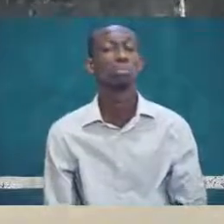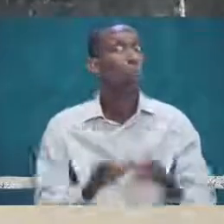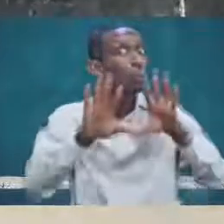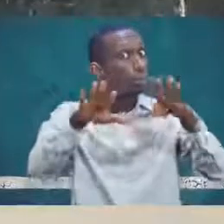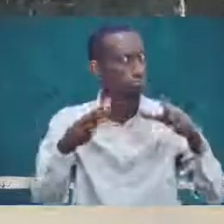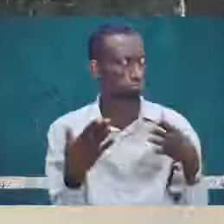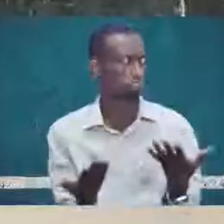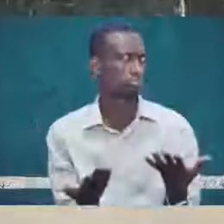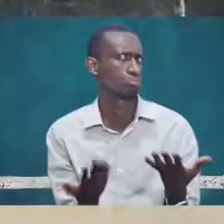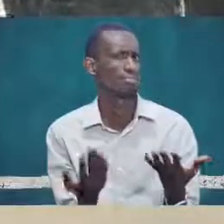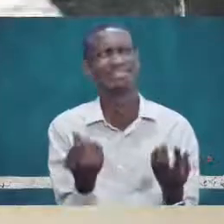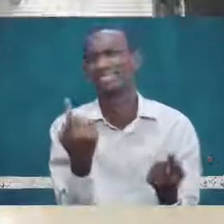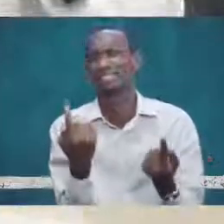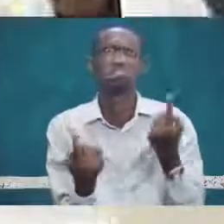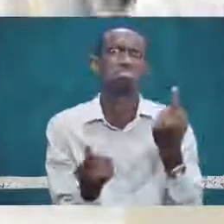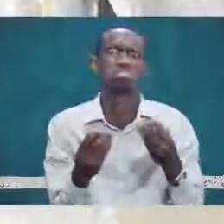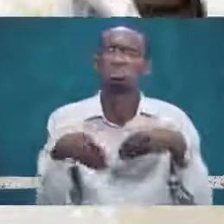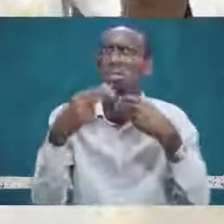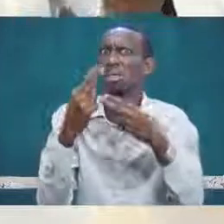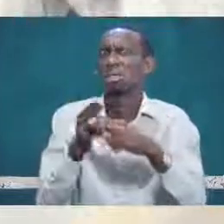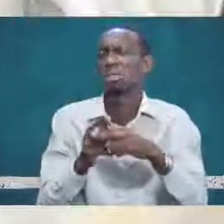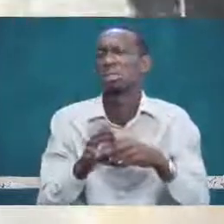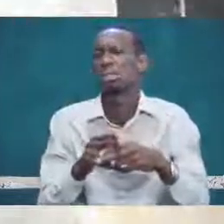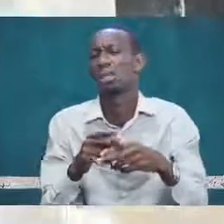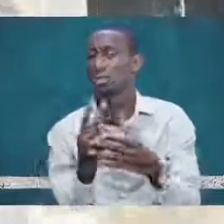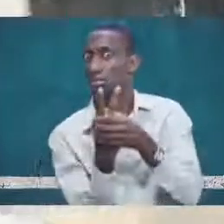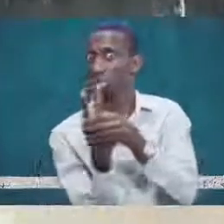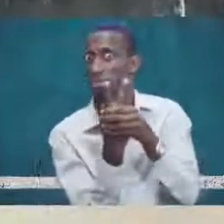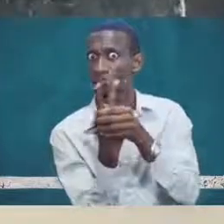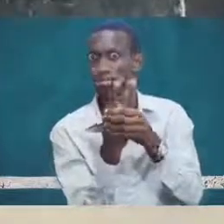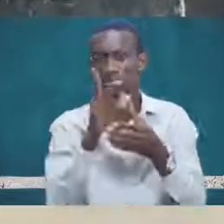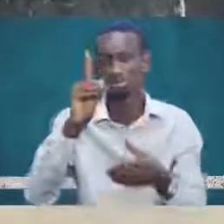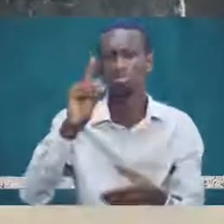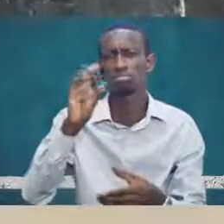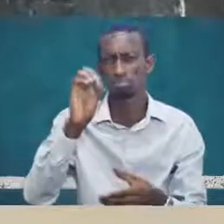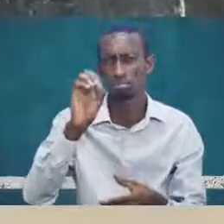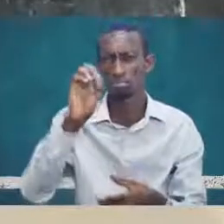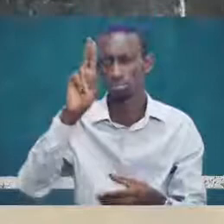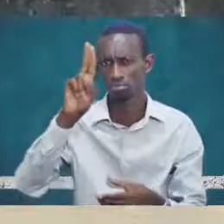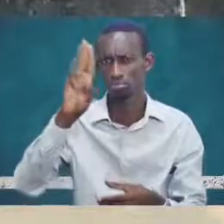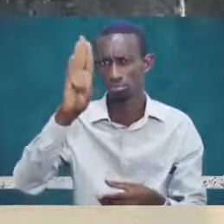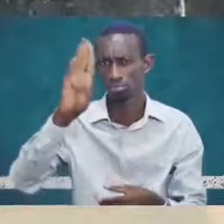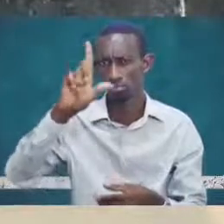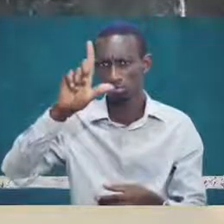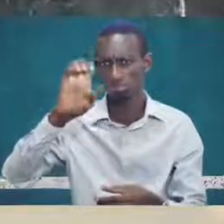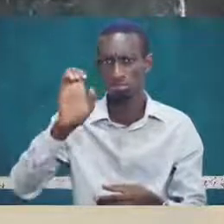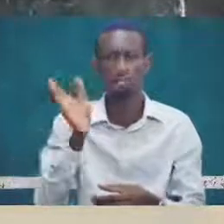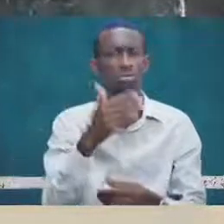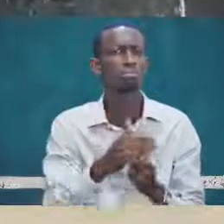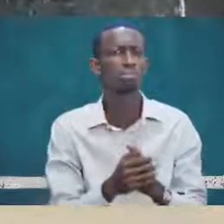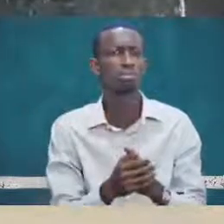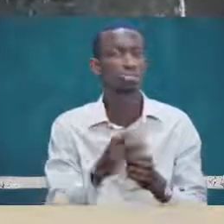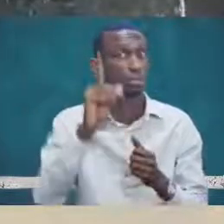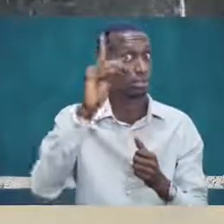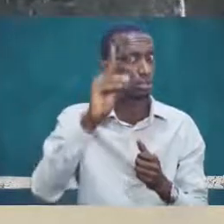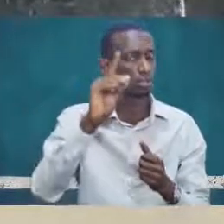or sometimes it is called double decomposition. This is similar to even